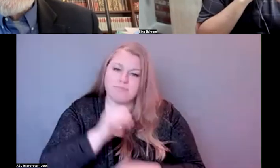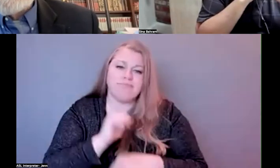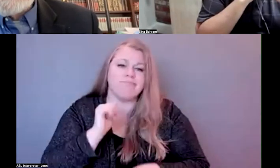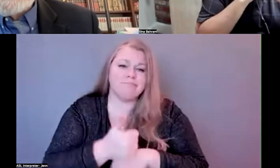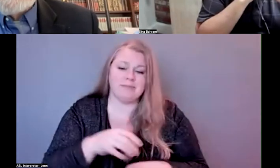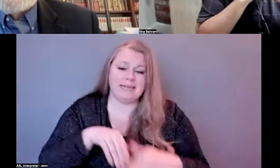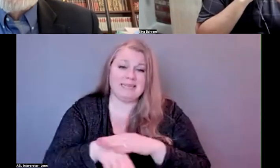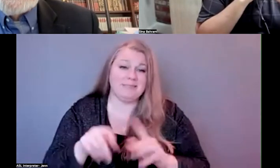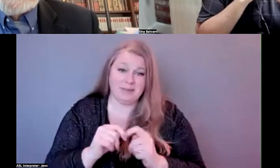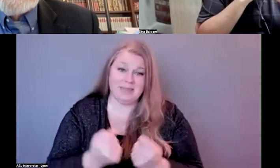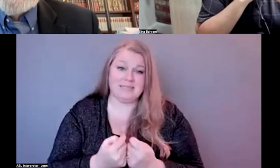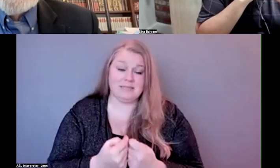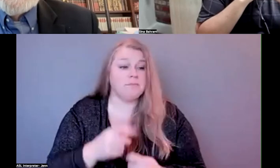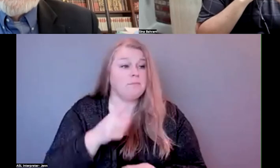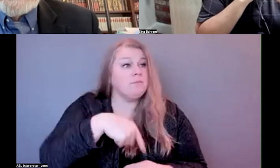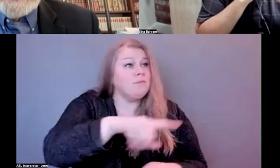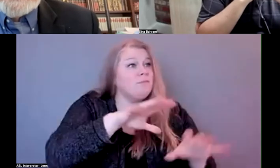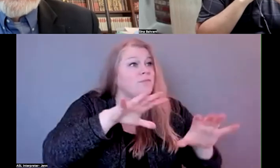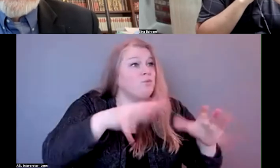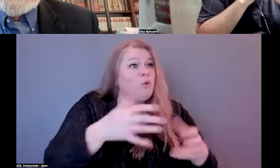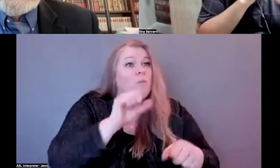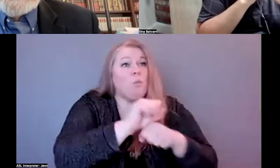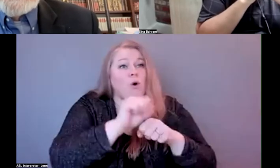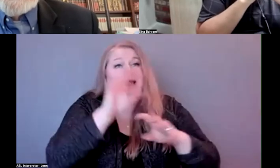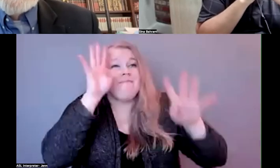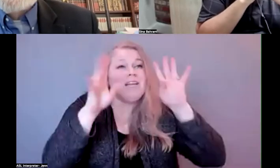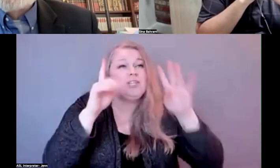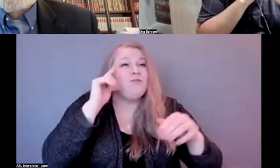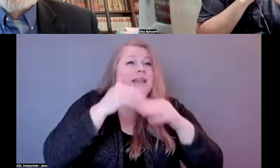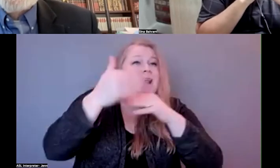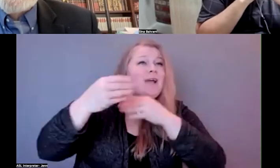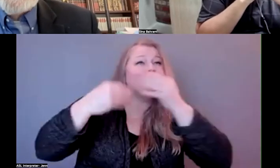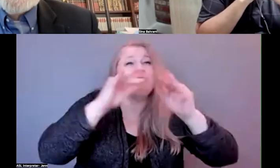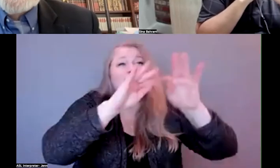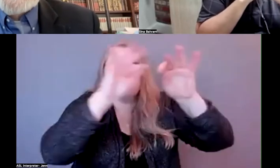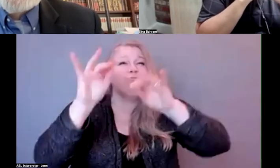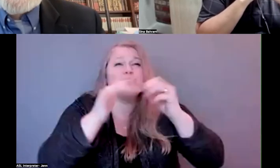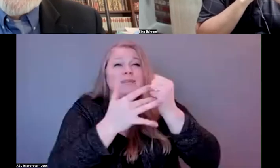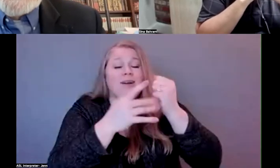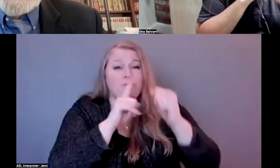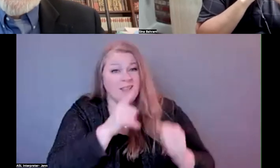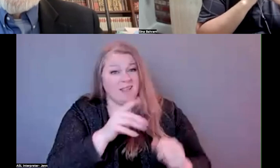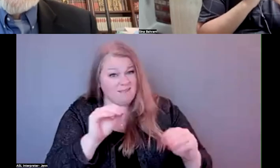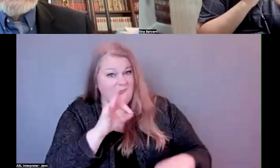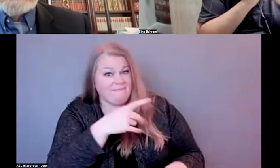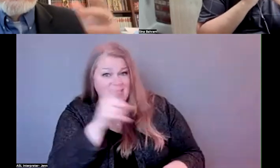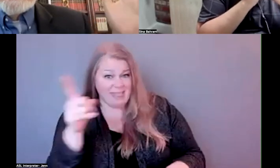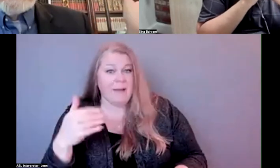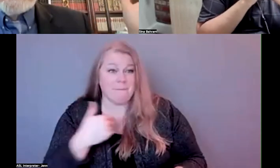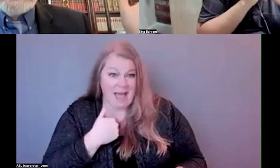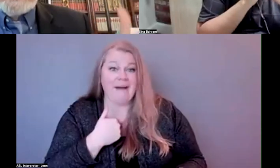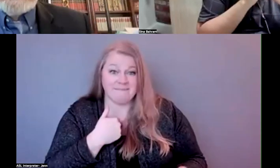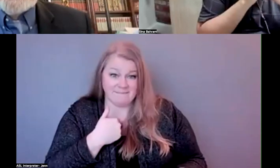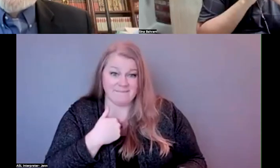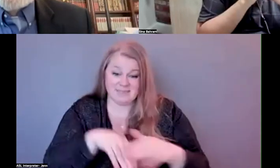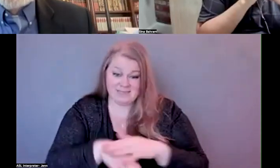companies that are working on innovation, that are inventing the next generation, almost none of them have. Just a